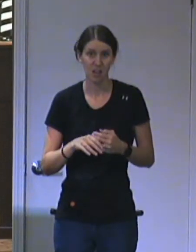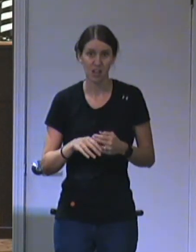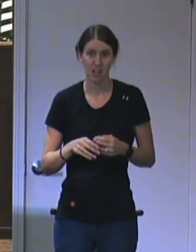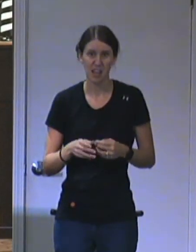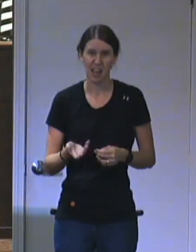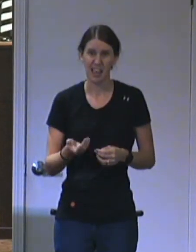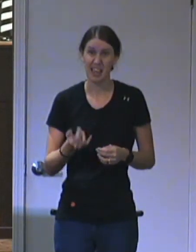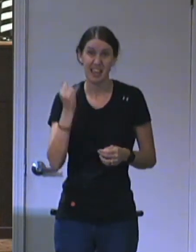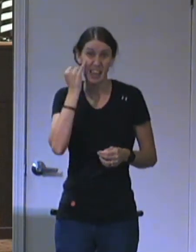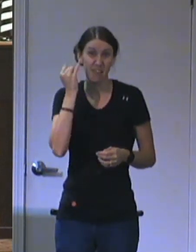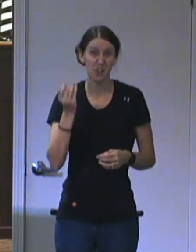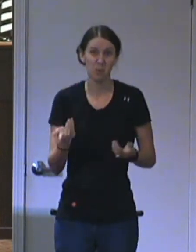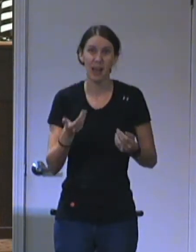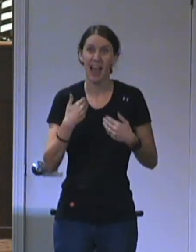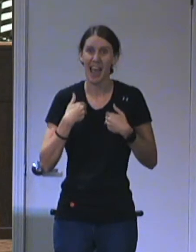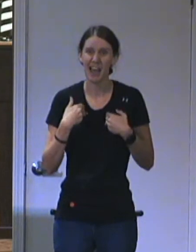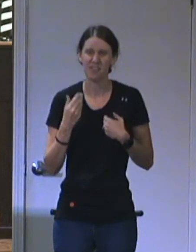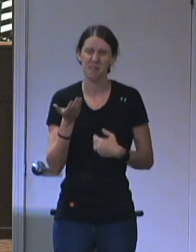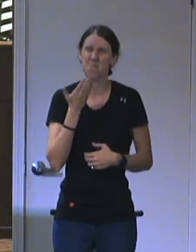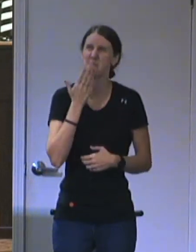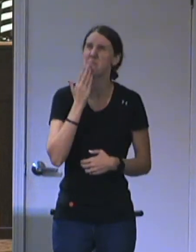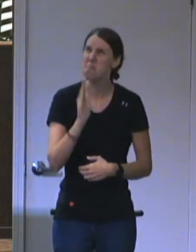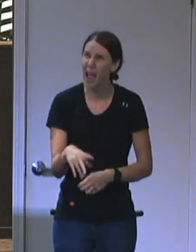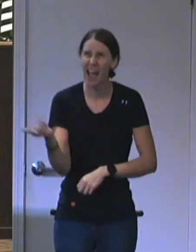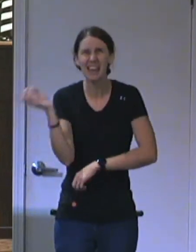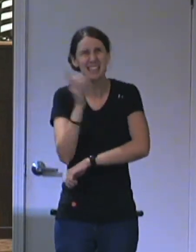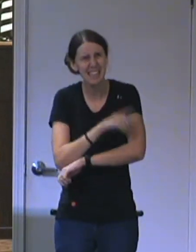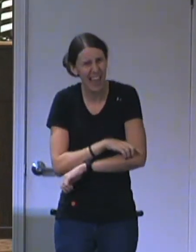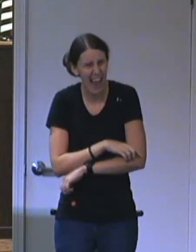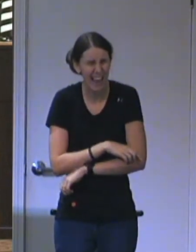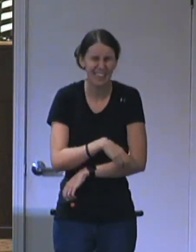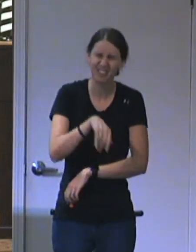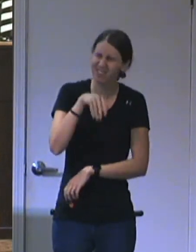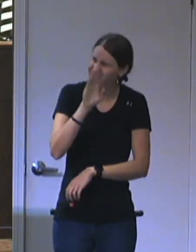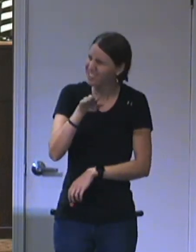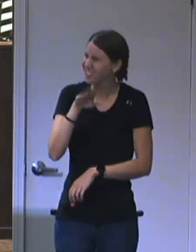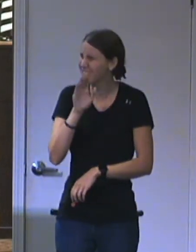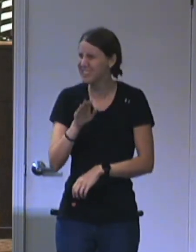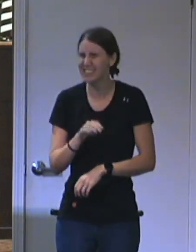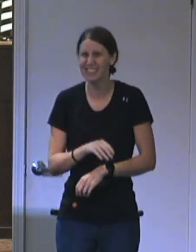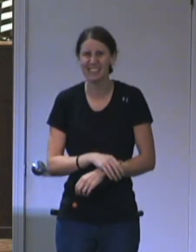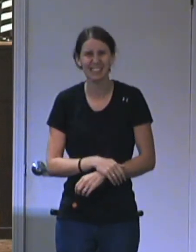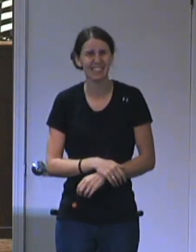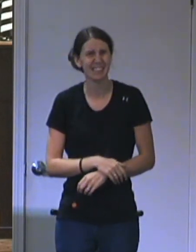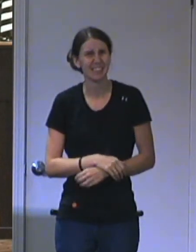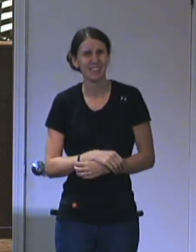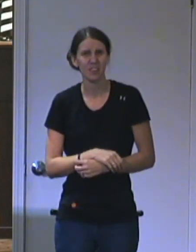your day is going or how frustrating your circumstances are,